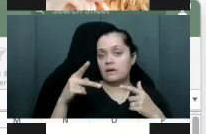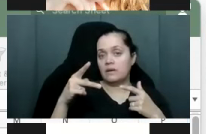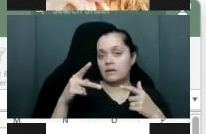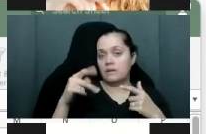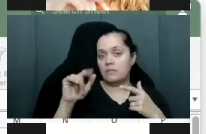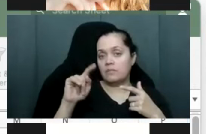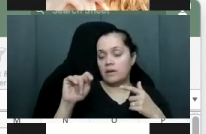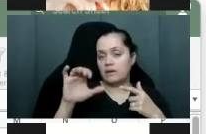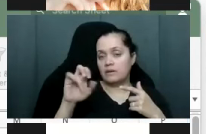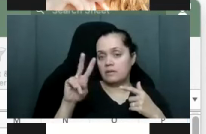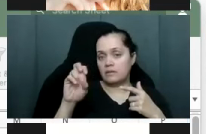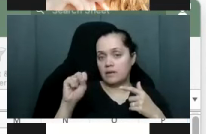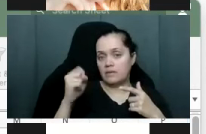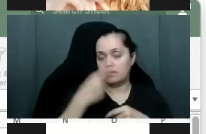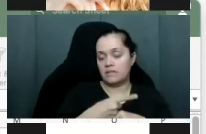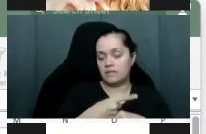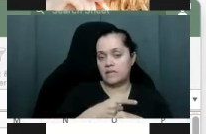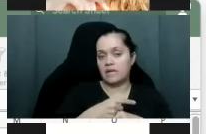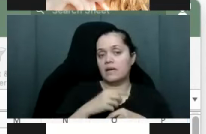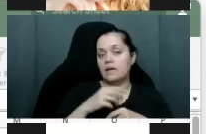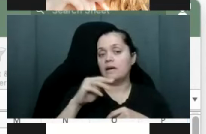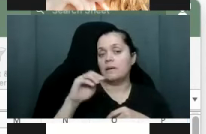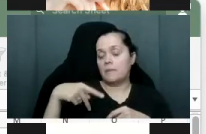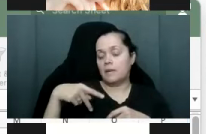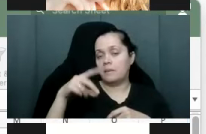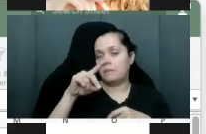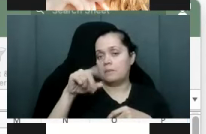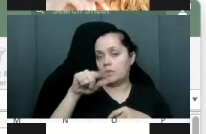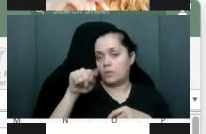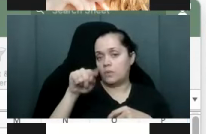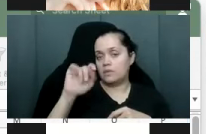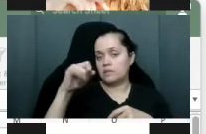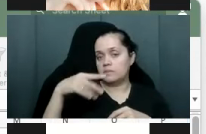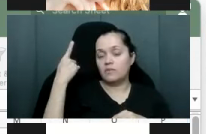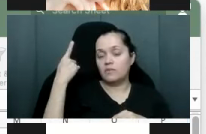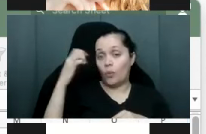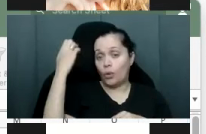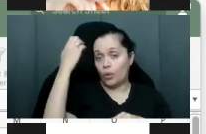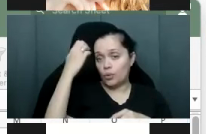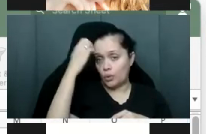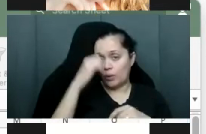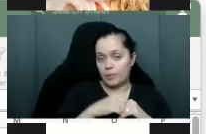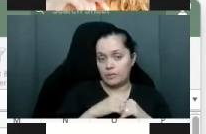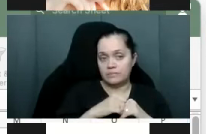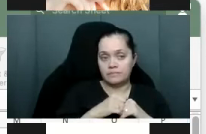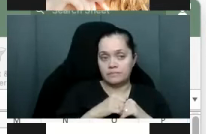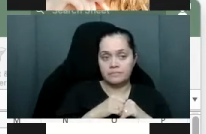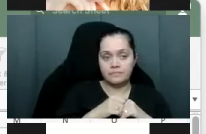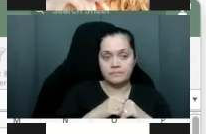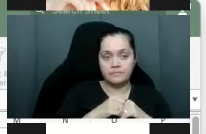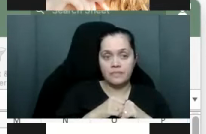Day and Map Quiz Tips for Europe. Okay, so